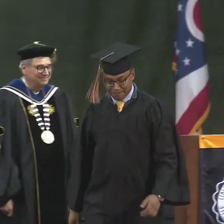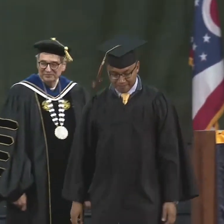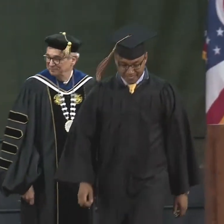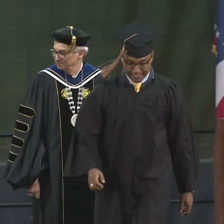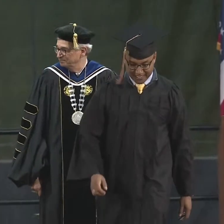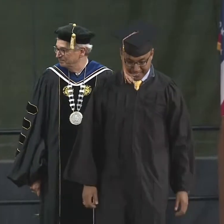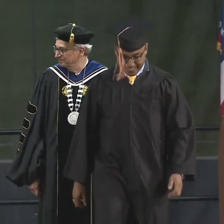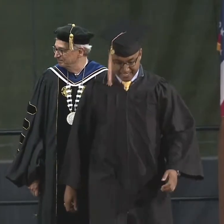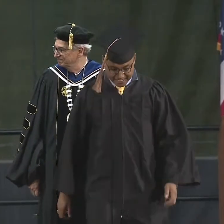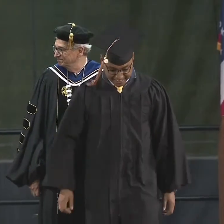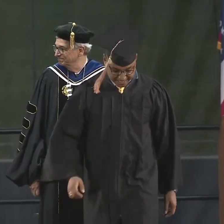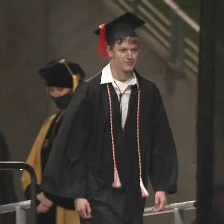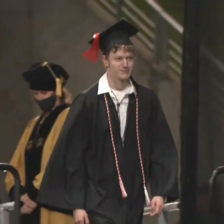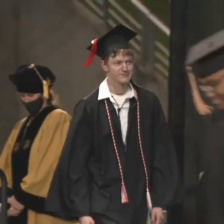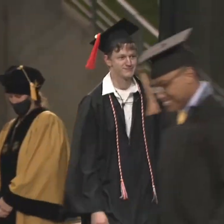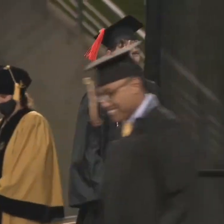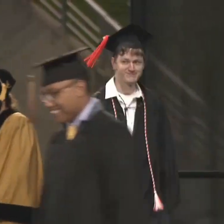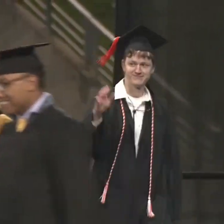Stephen J. Kaufman.